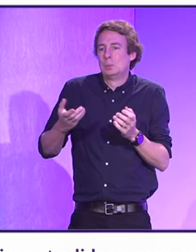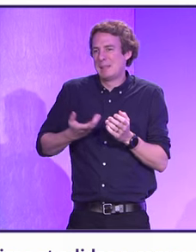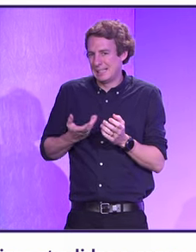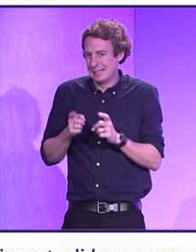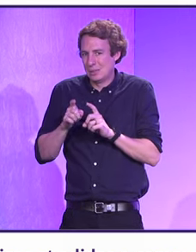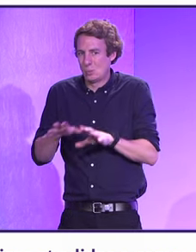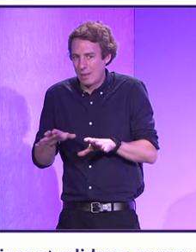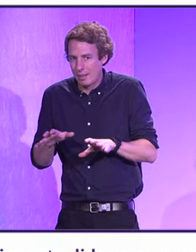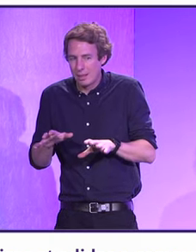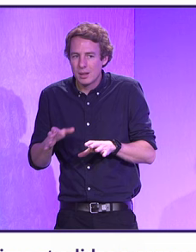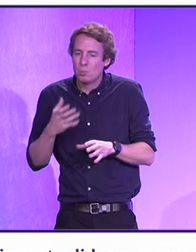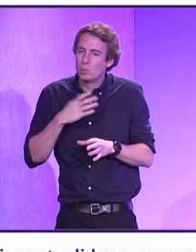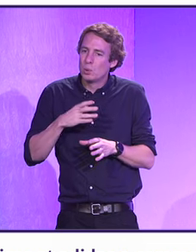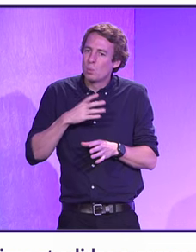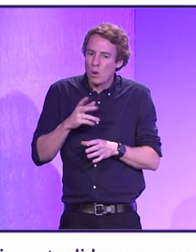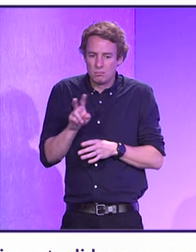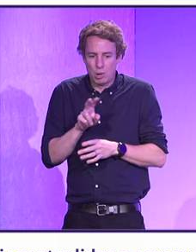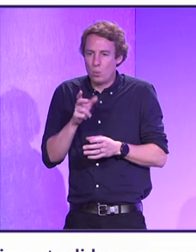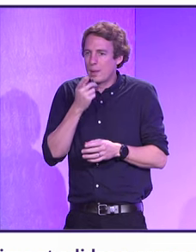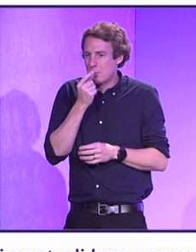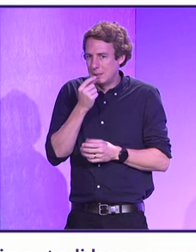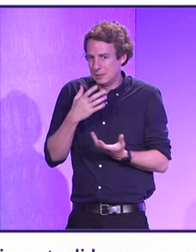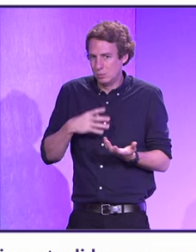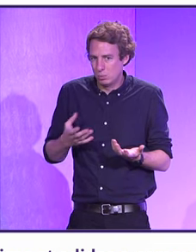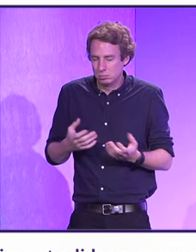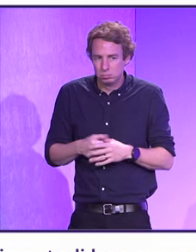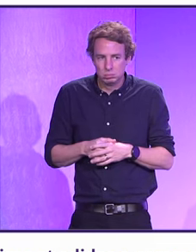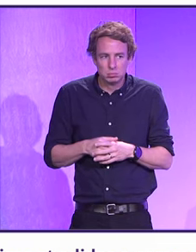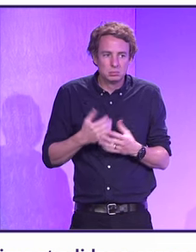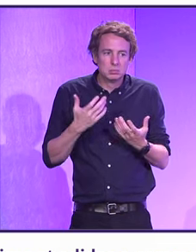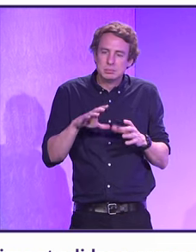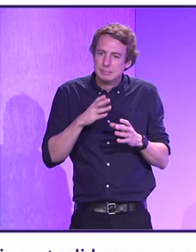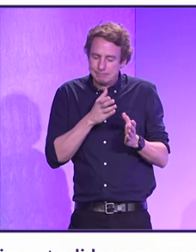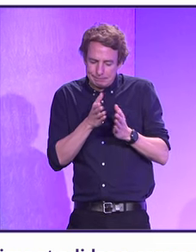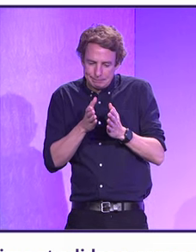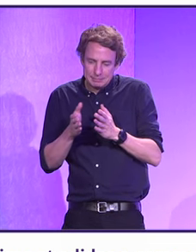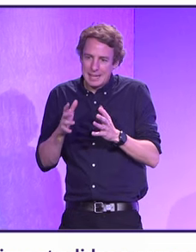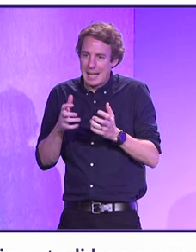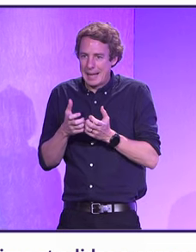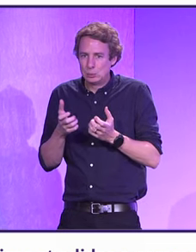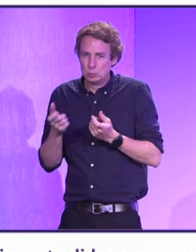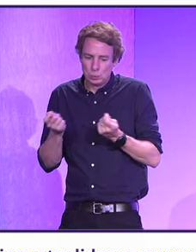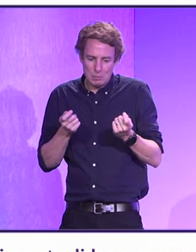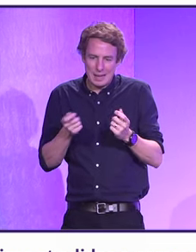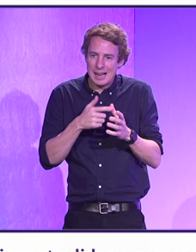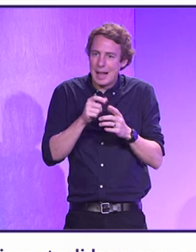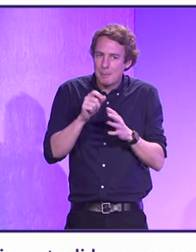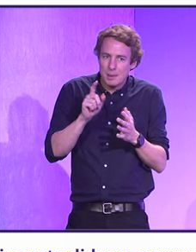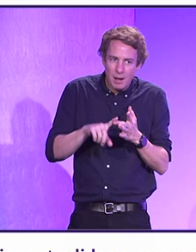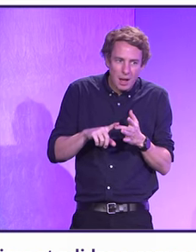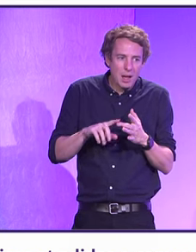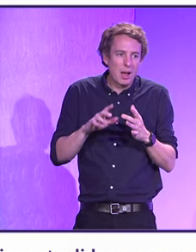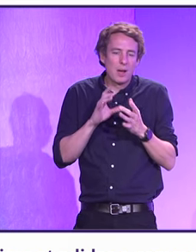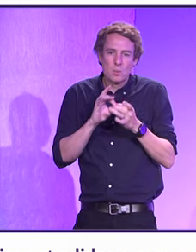and we want to build once the capability, and we want to be able to use everywhere. So being channel agnostic help us, or working